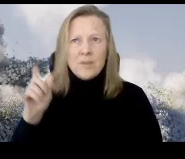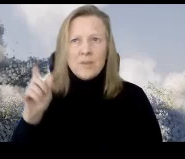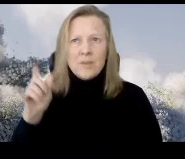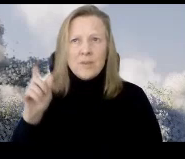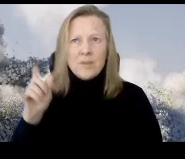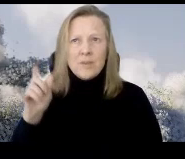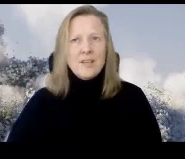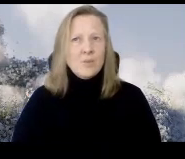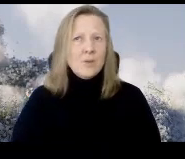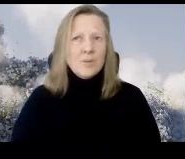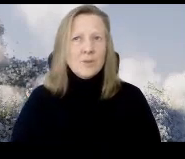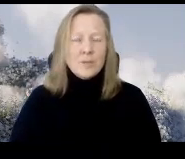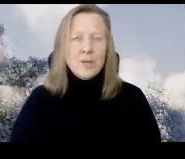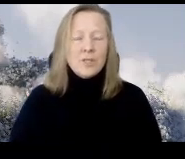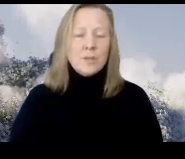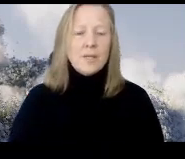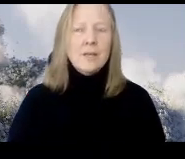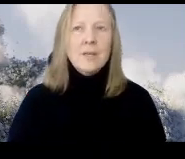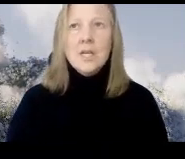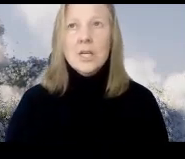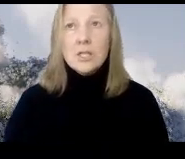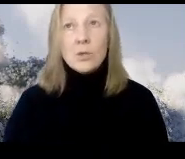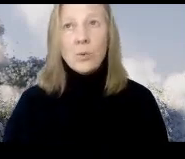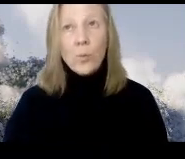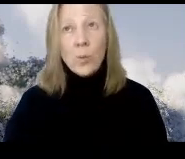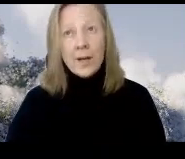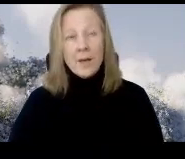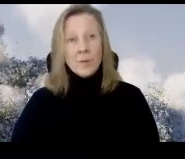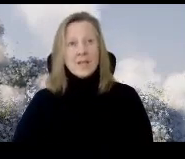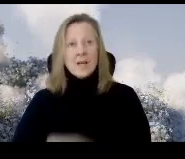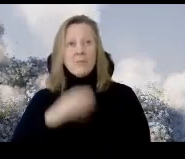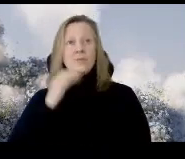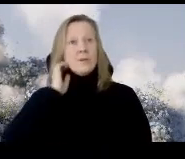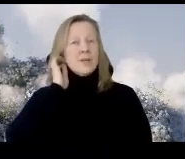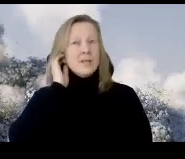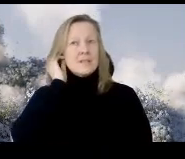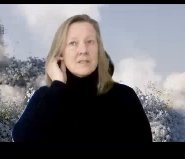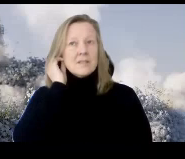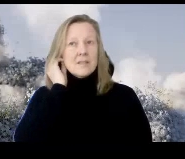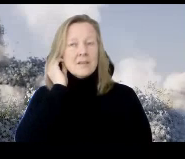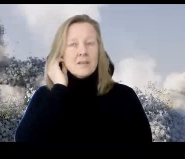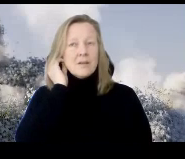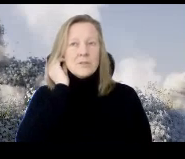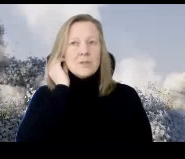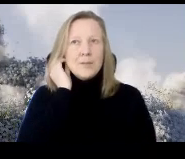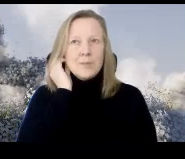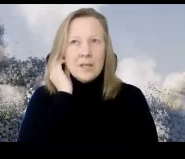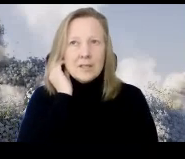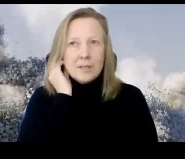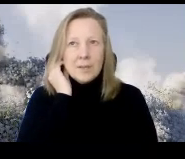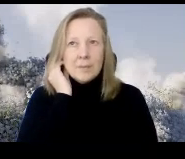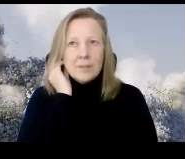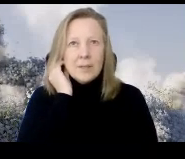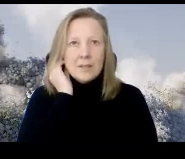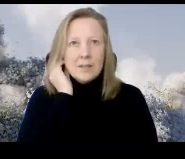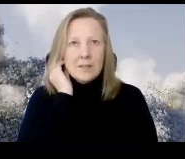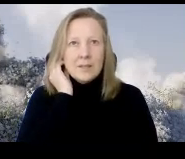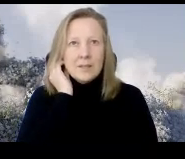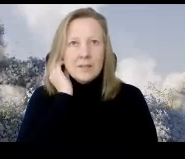yeah. 6.5. Yeah. And I don't Yeah. know, there's some kind of trick. A So lot of nurses what's find it helpful easier. is, oh, sorry, I'm talking at the same